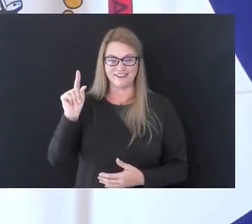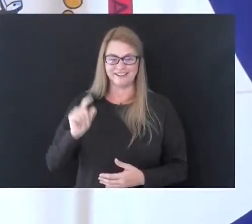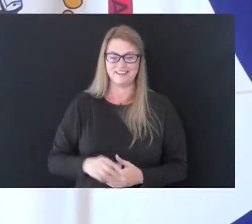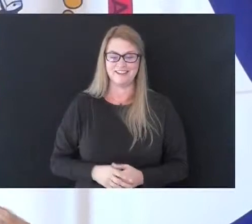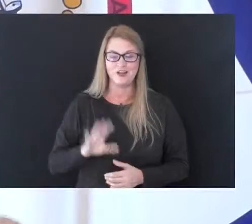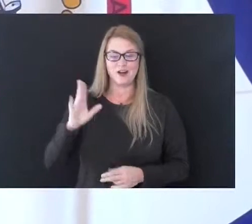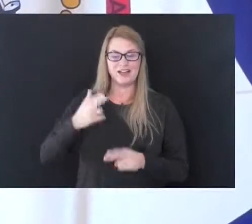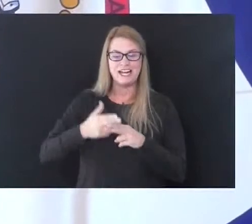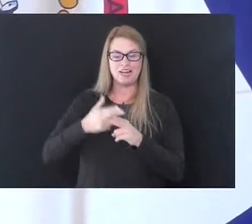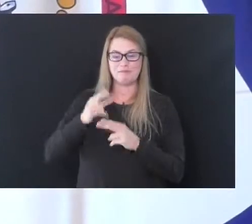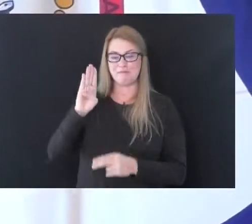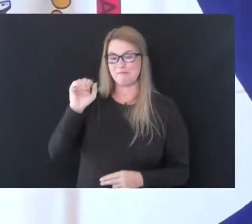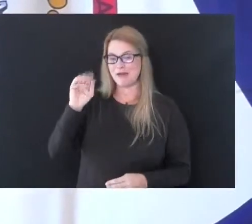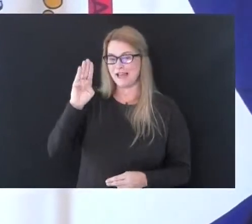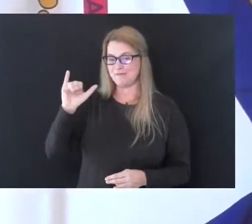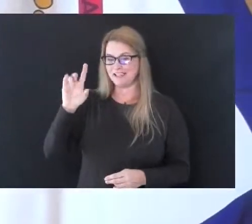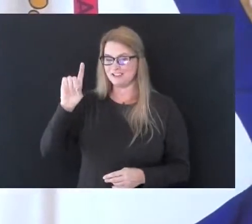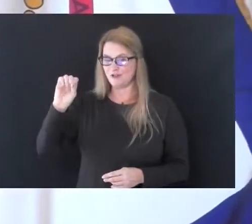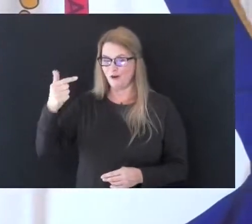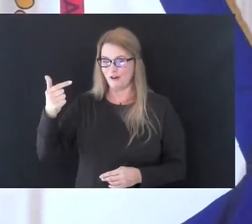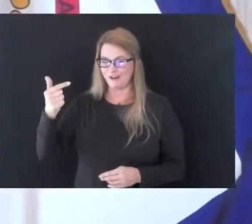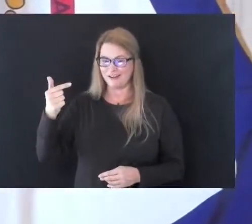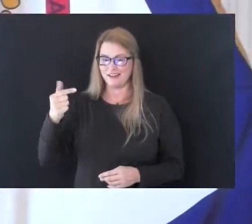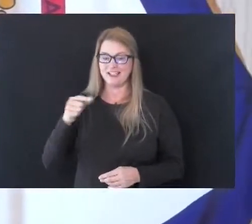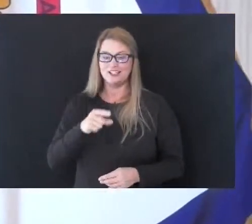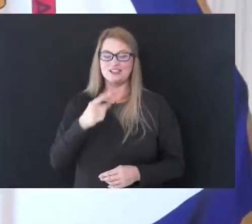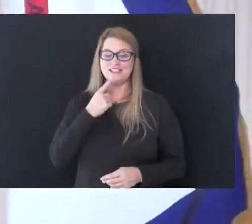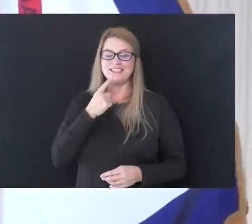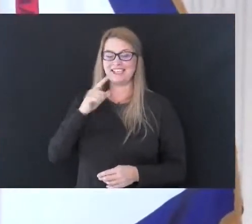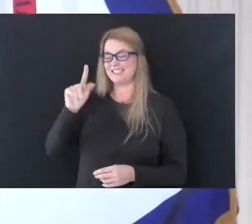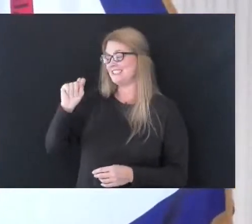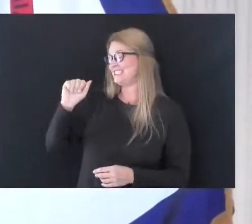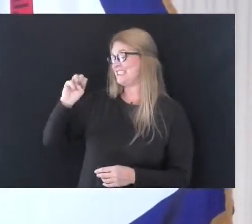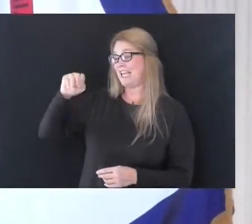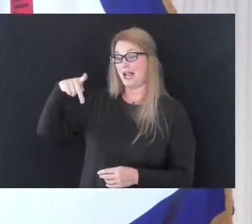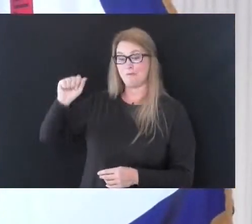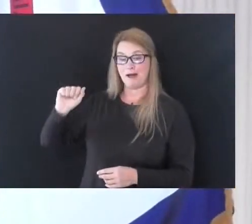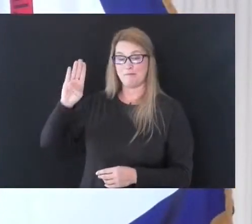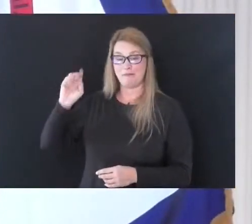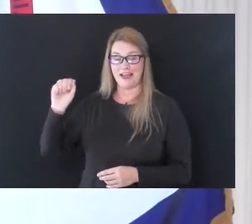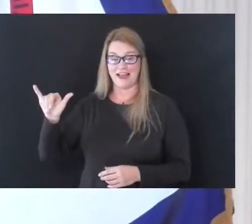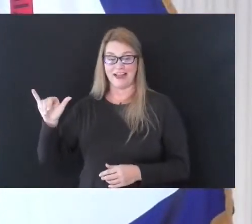Okay, and here's how she did it. She said Tampa Bay.